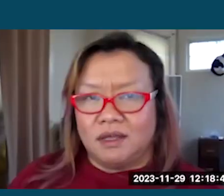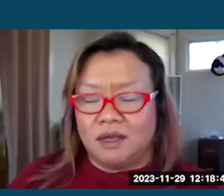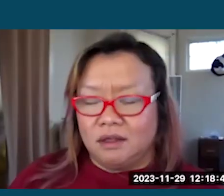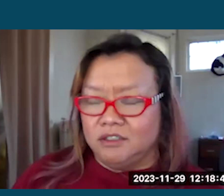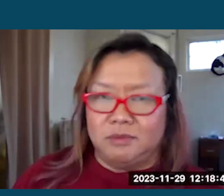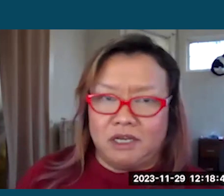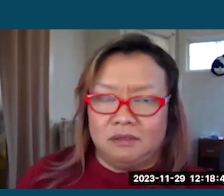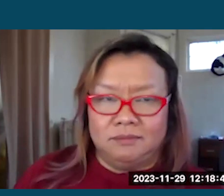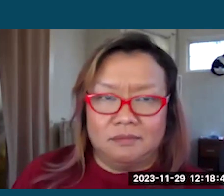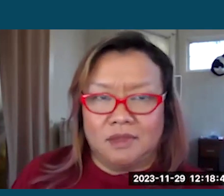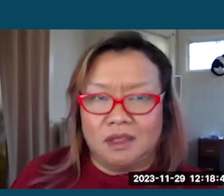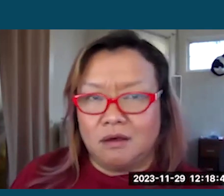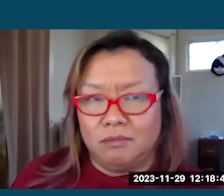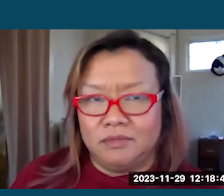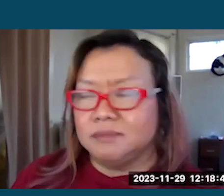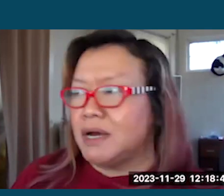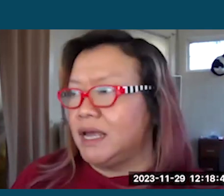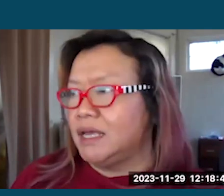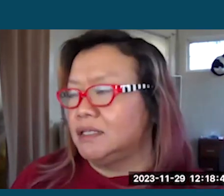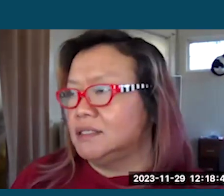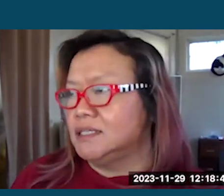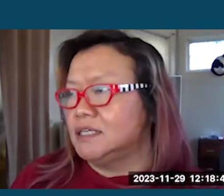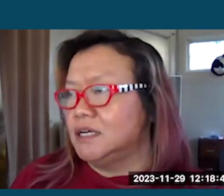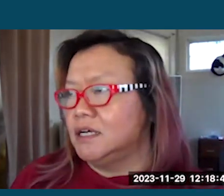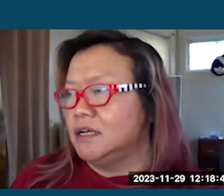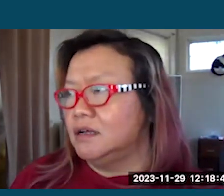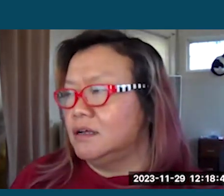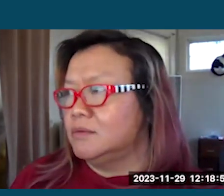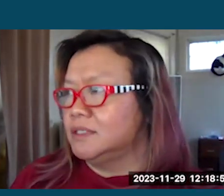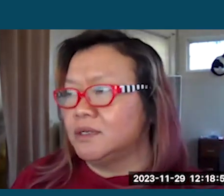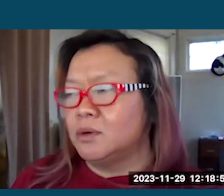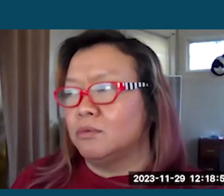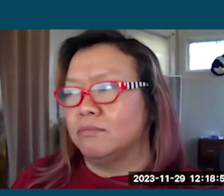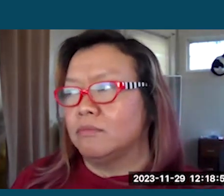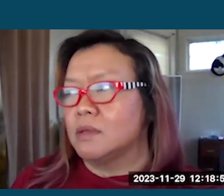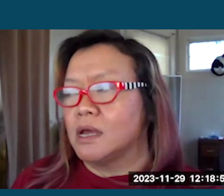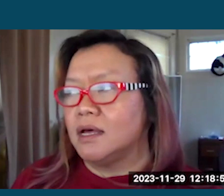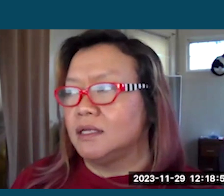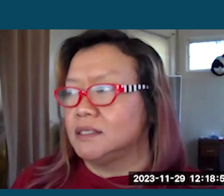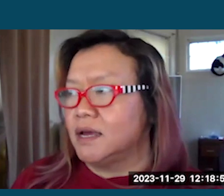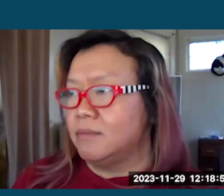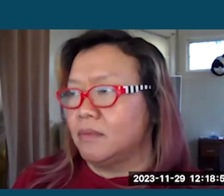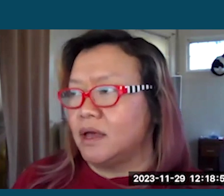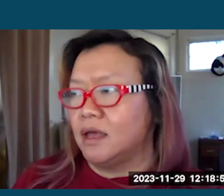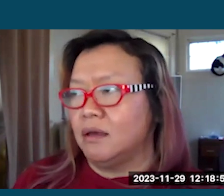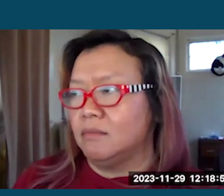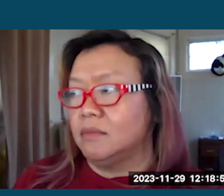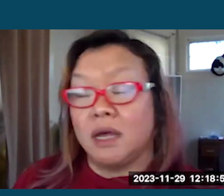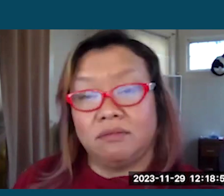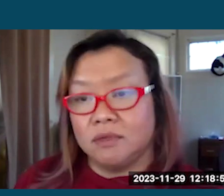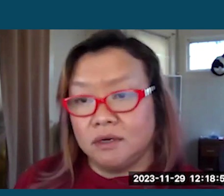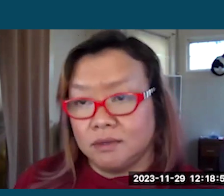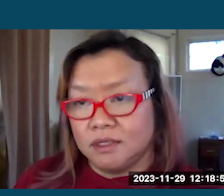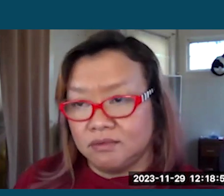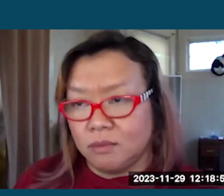So I'll jump in. This is Mai again. So I mean, honestly, I'm